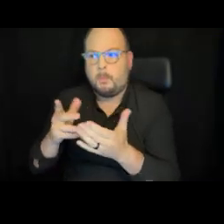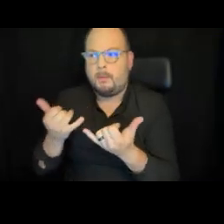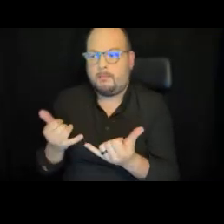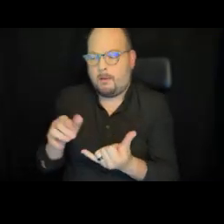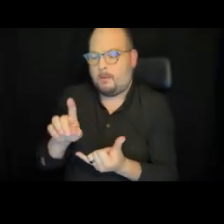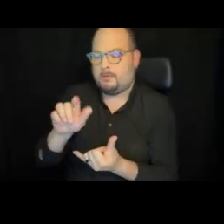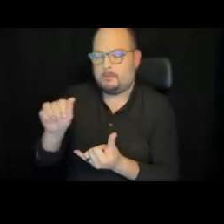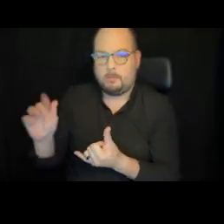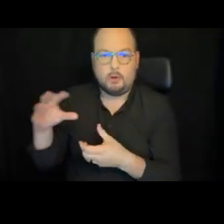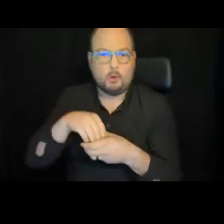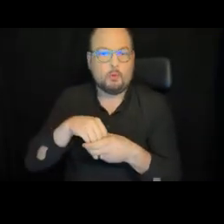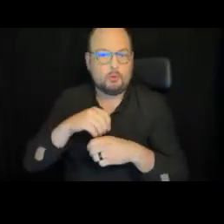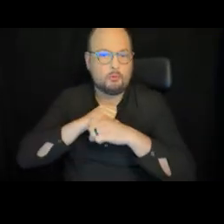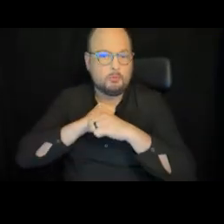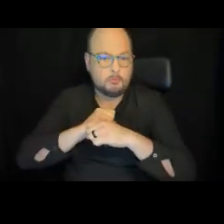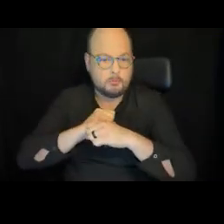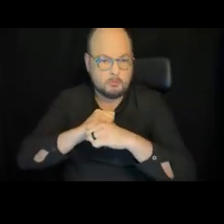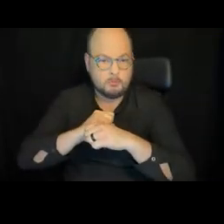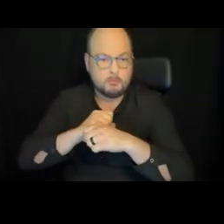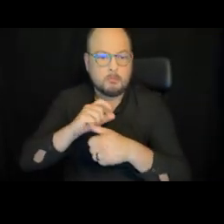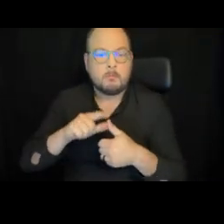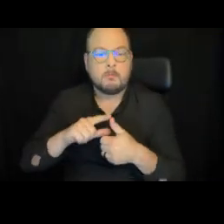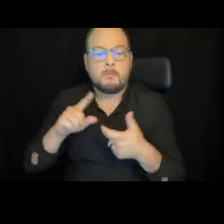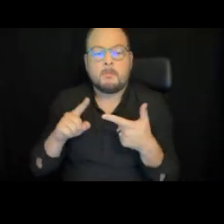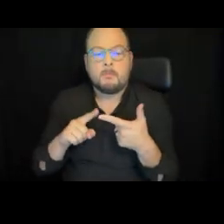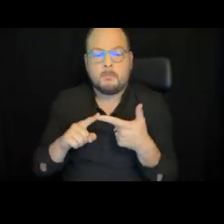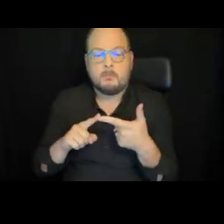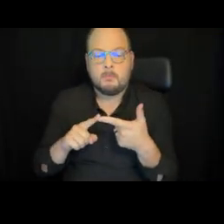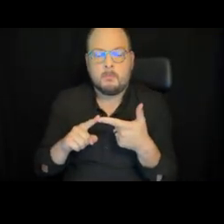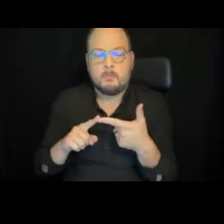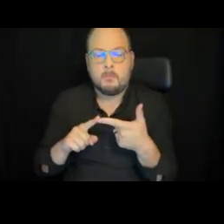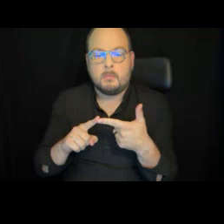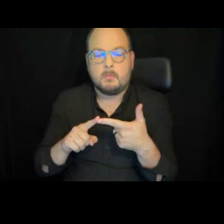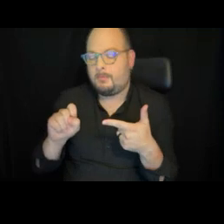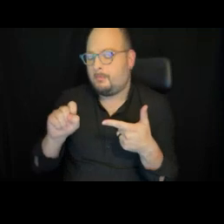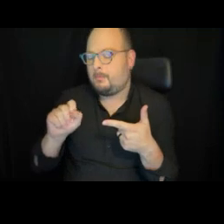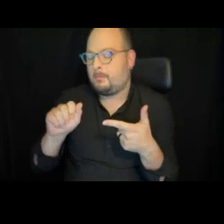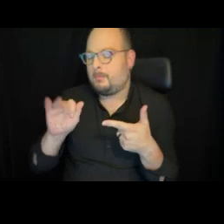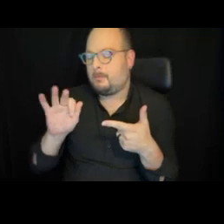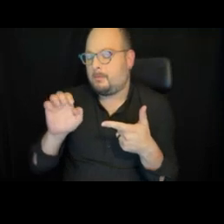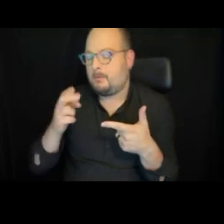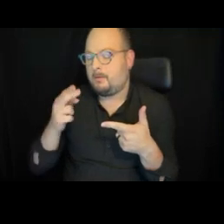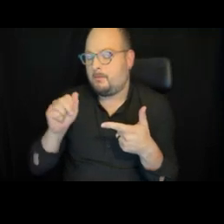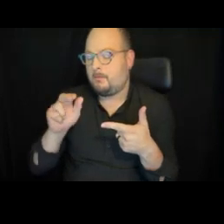There are 15 HUD-approved safe harbors.